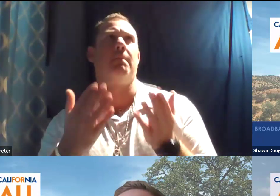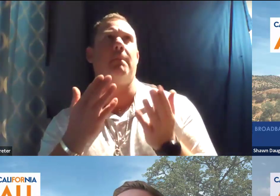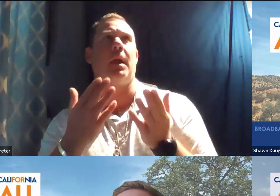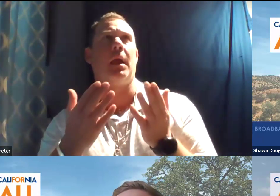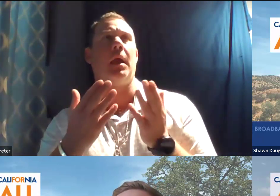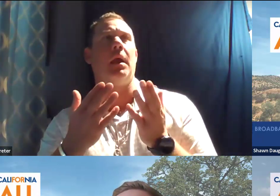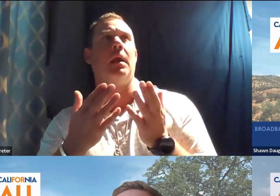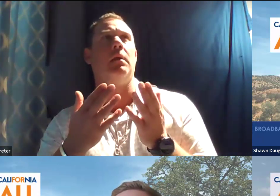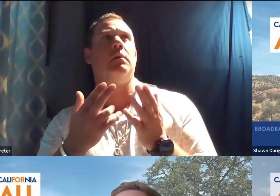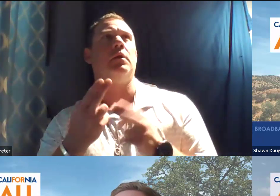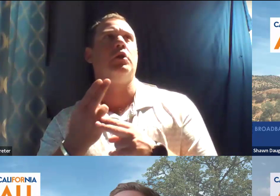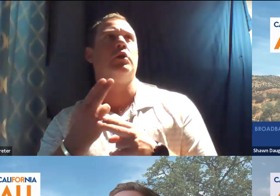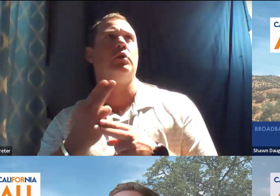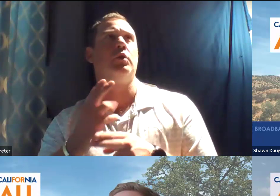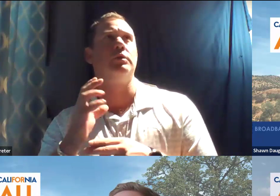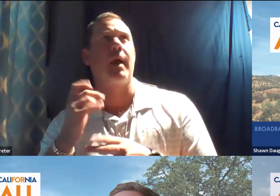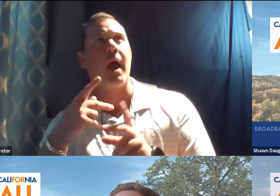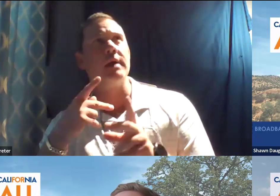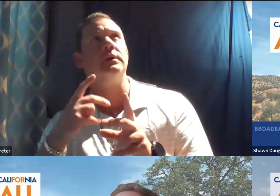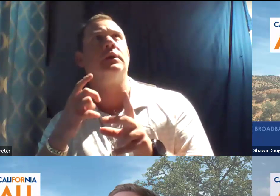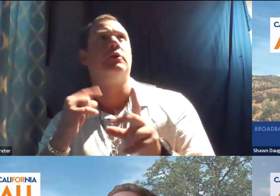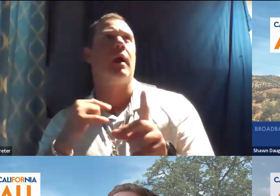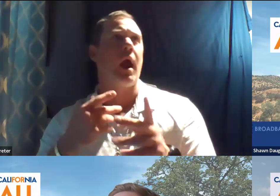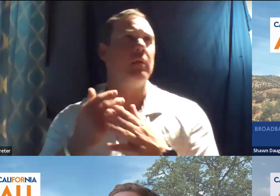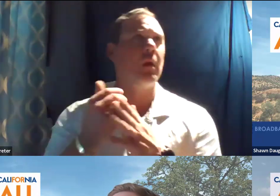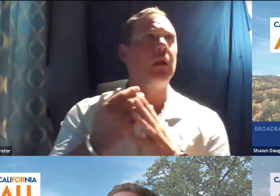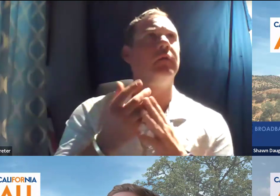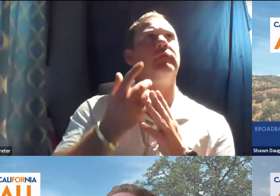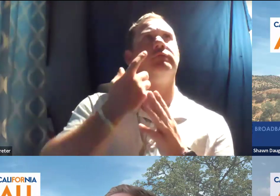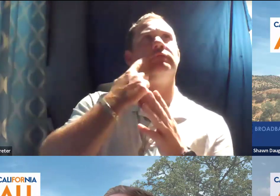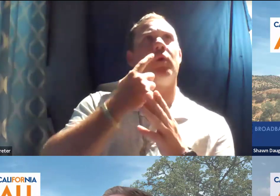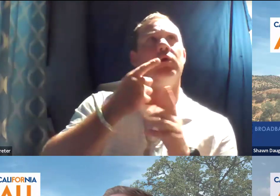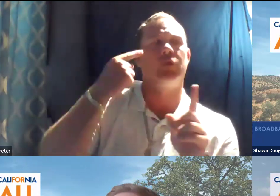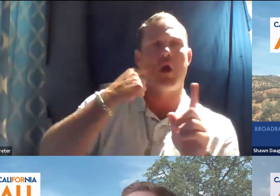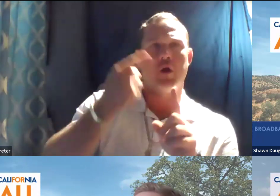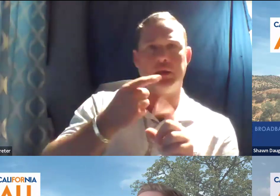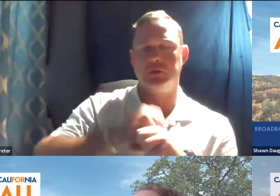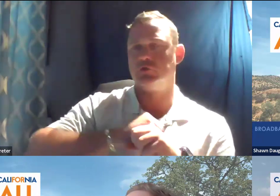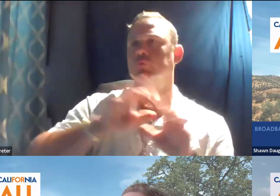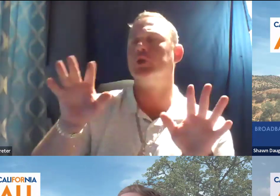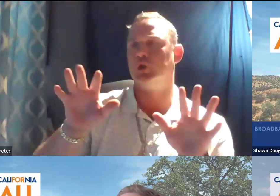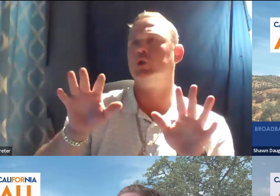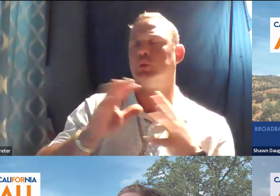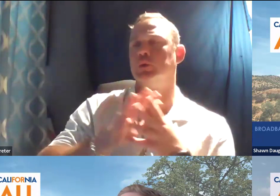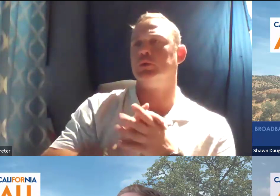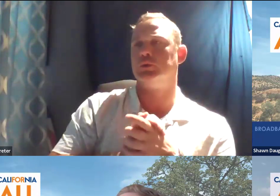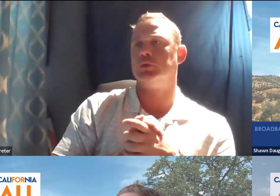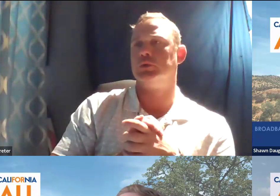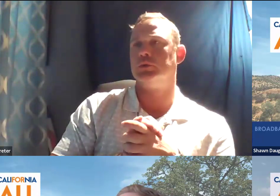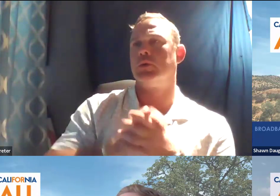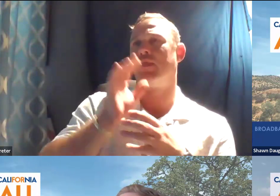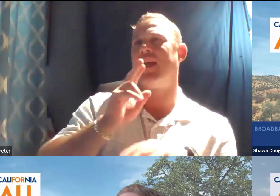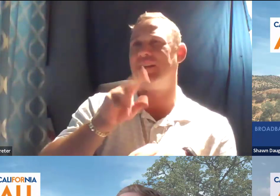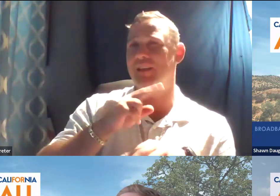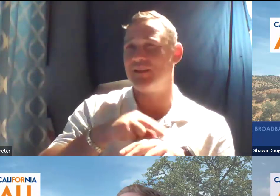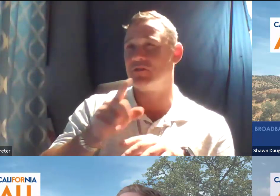to utilize capacity grant dollars to do targeted device distribution. And so the nature of us